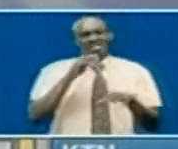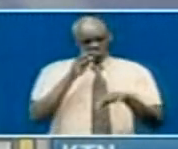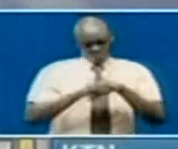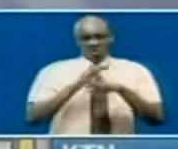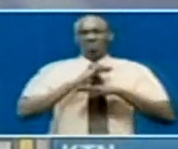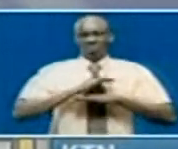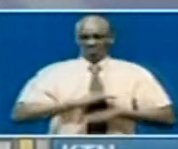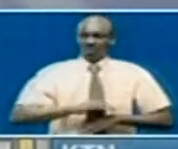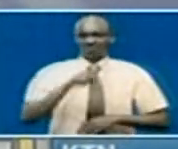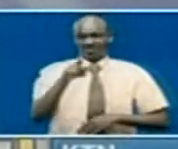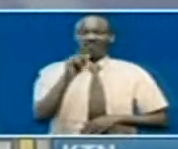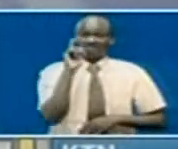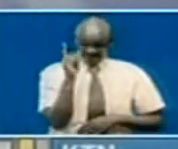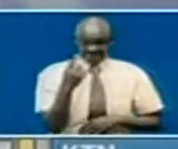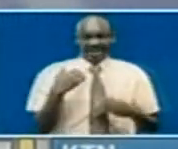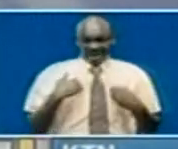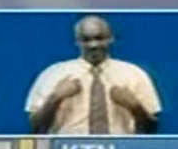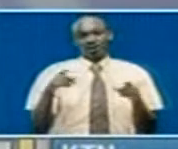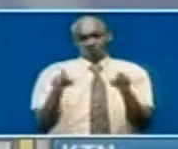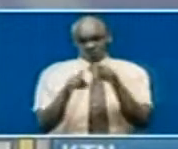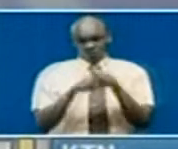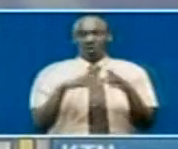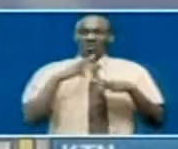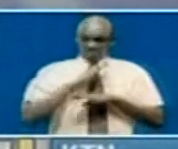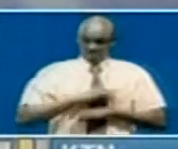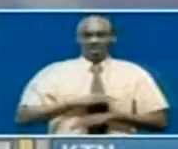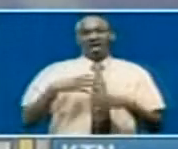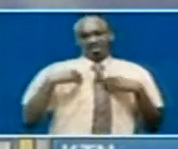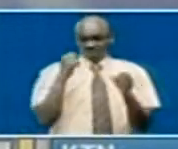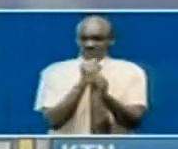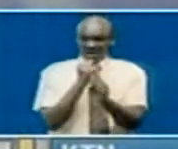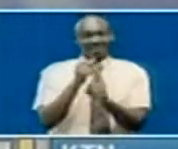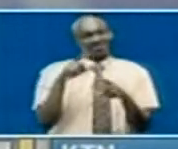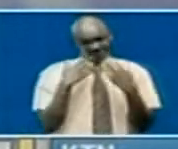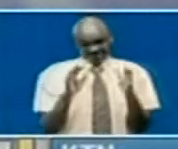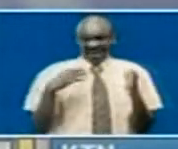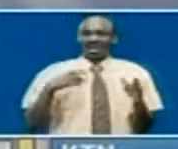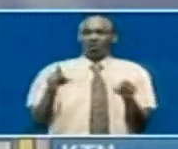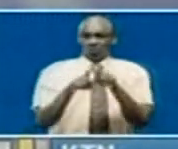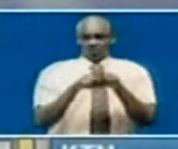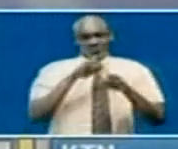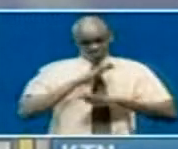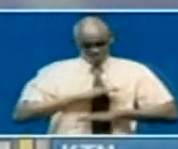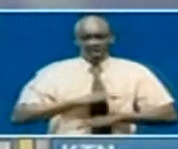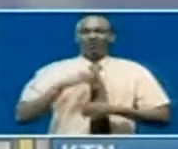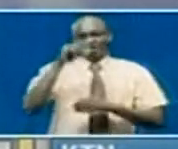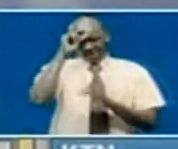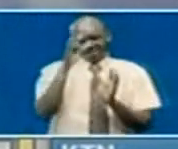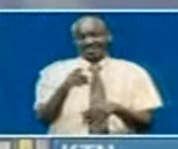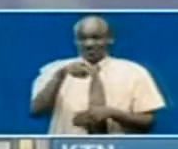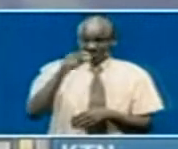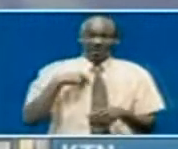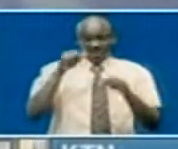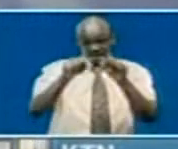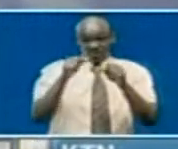counties, first of all, and also it is a reprieve for health workers. And finally, it is a reprieve for governors, for they will be